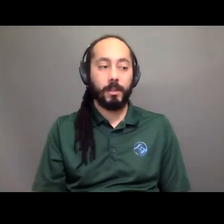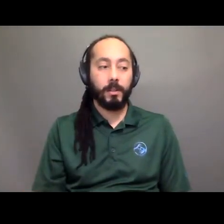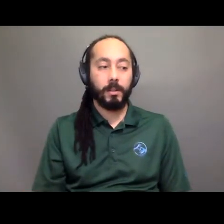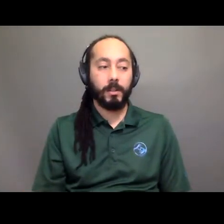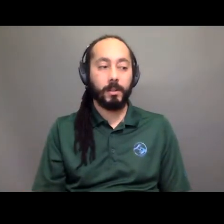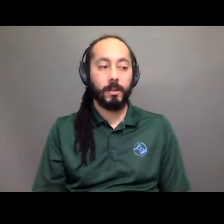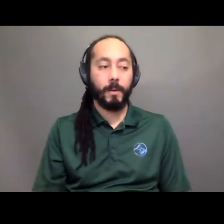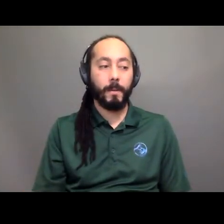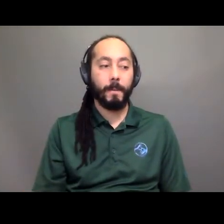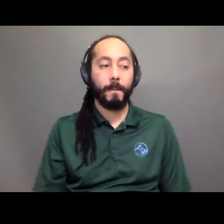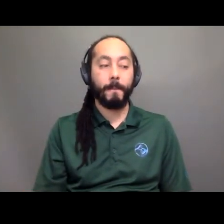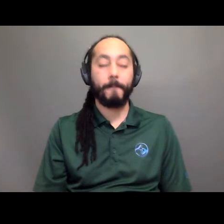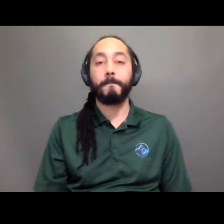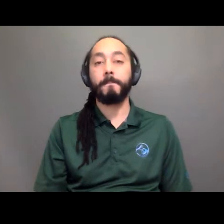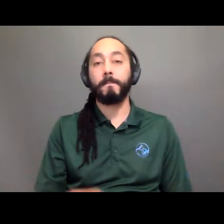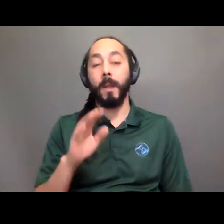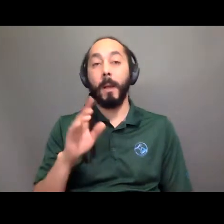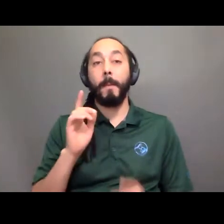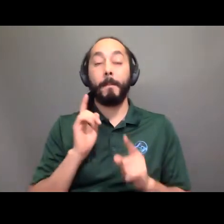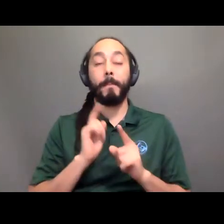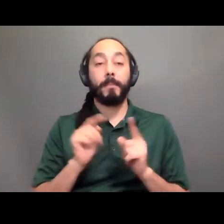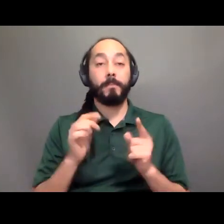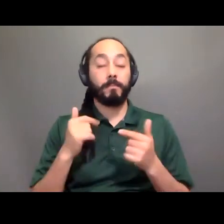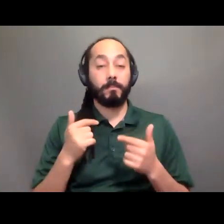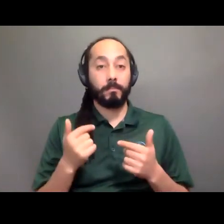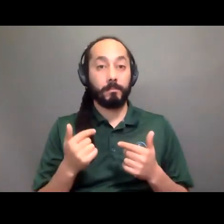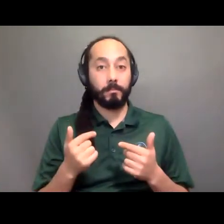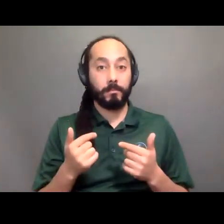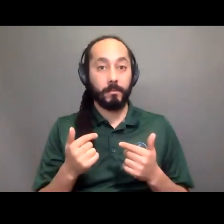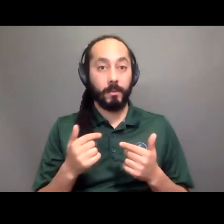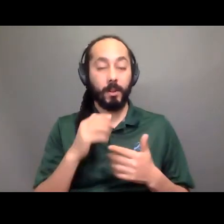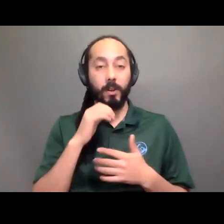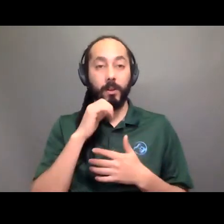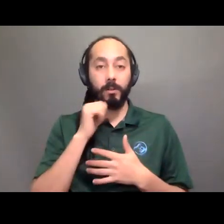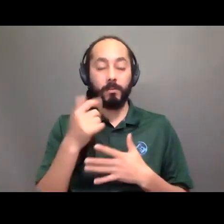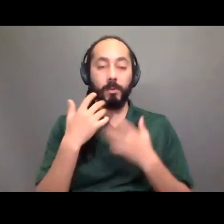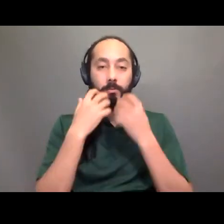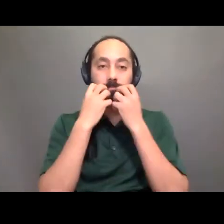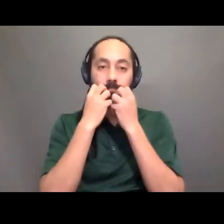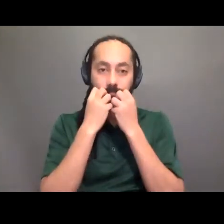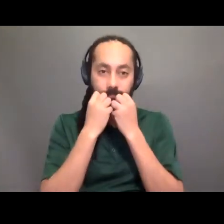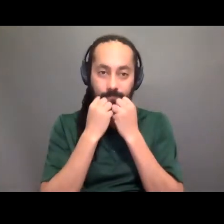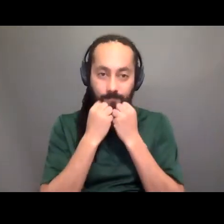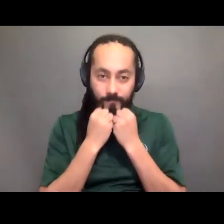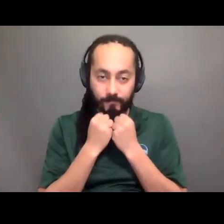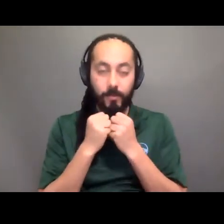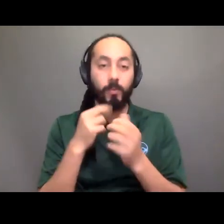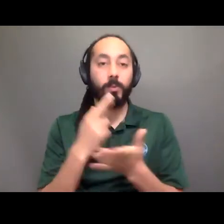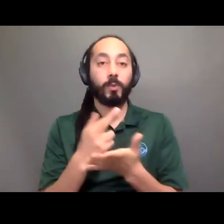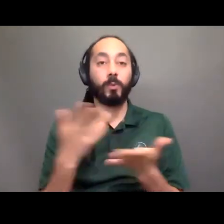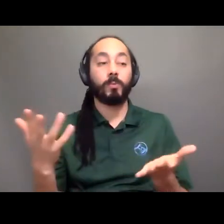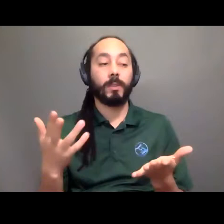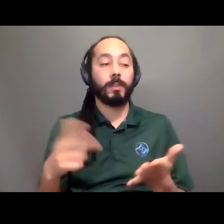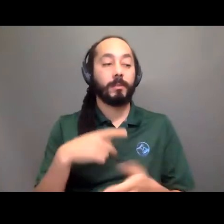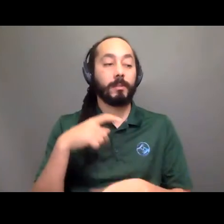most precious non-renewable resource, which is time.